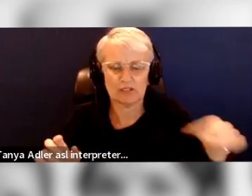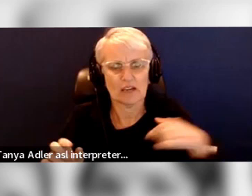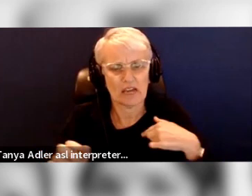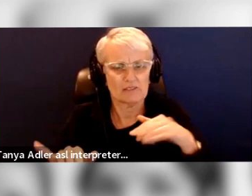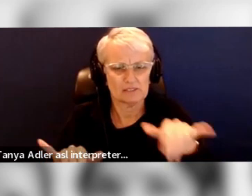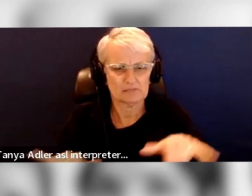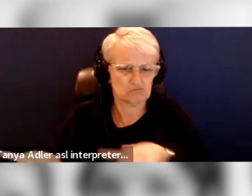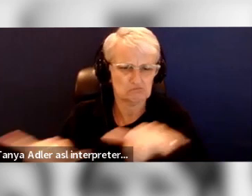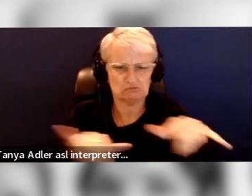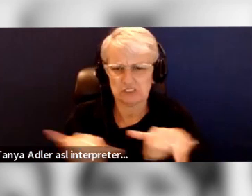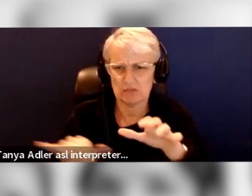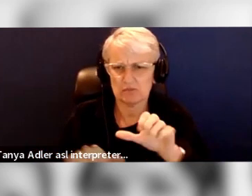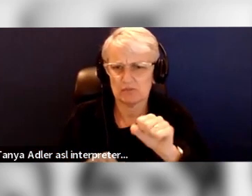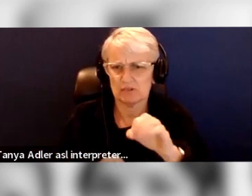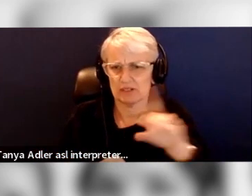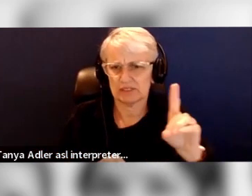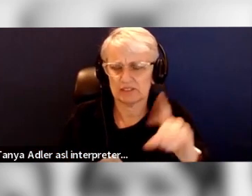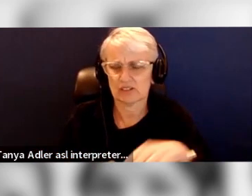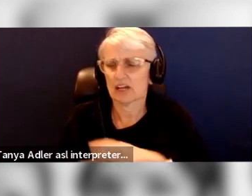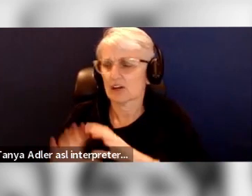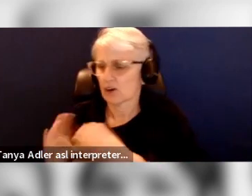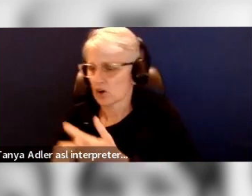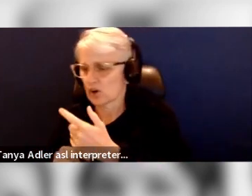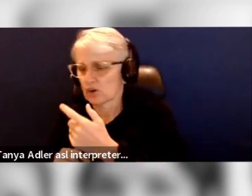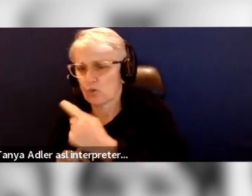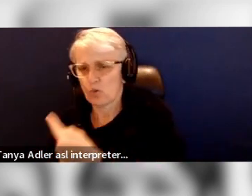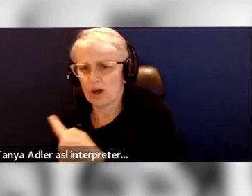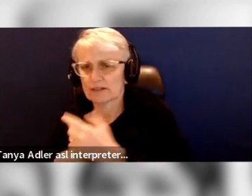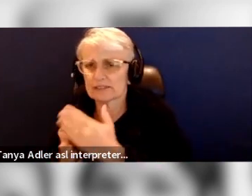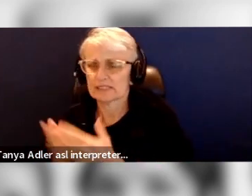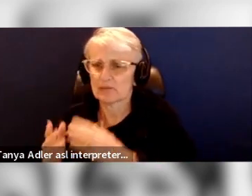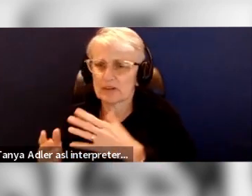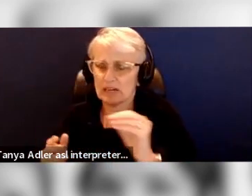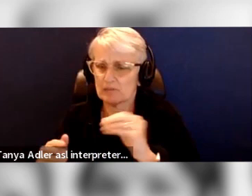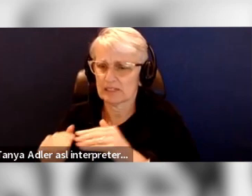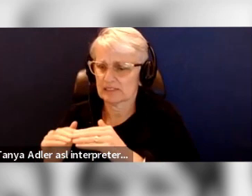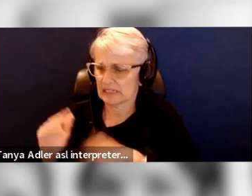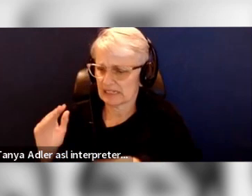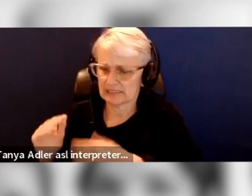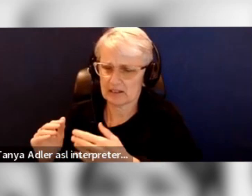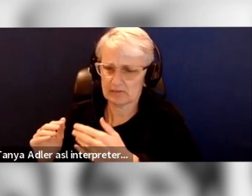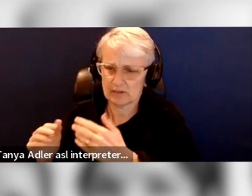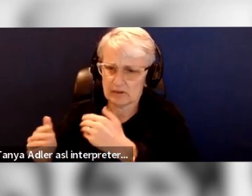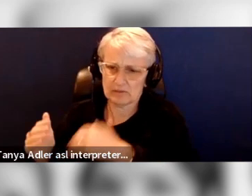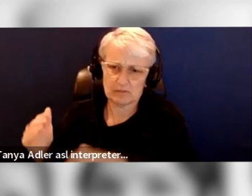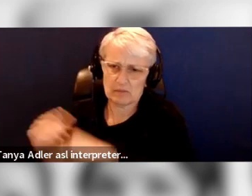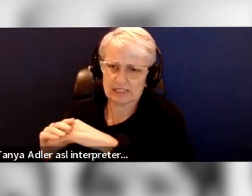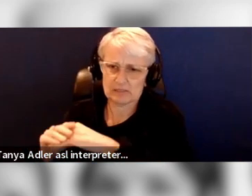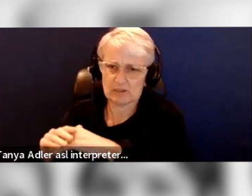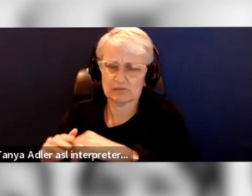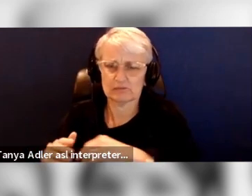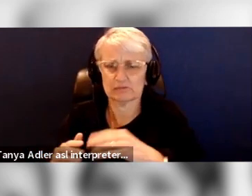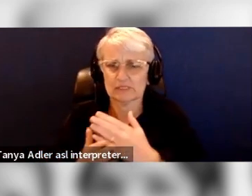seed funding. And based on cohort 1, some companies took less than the maximum and some took the maximum. So for example, at